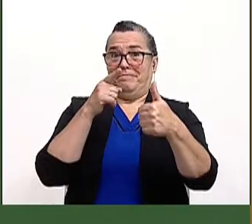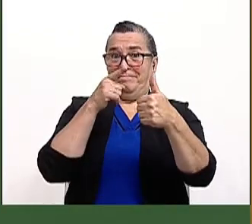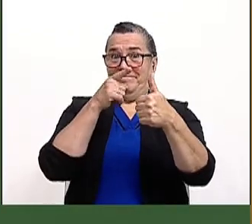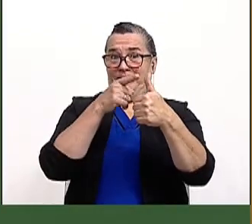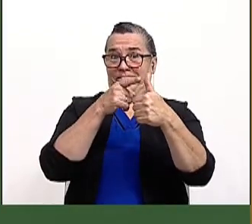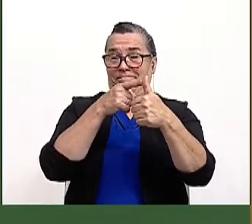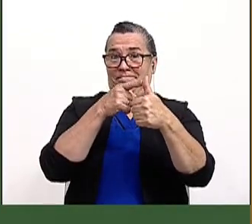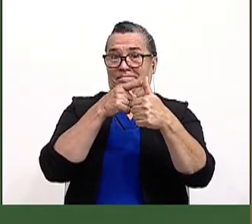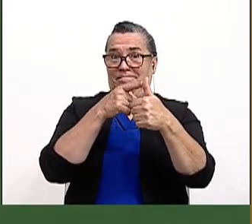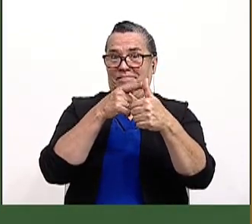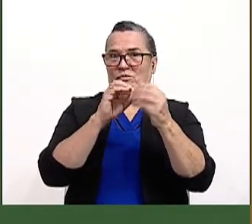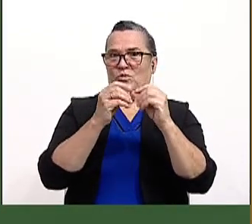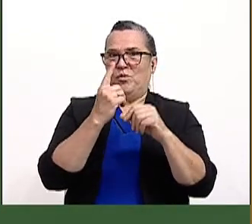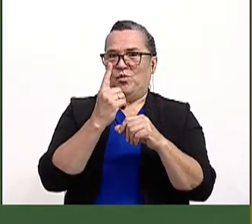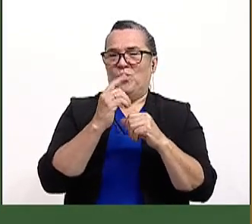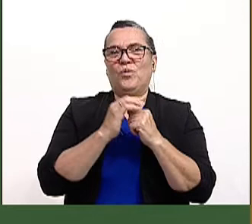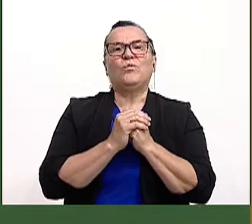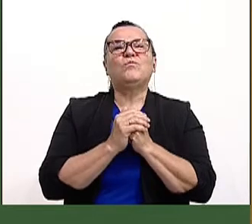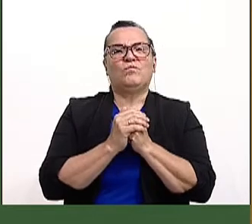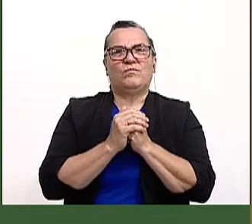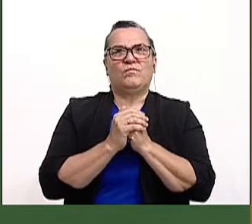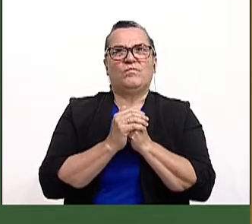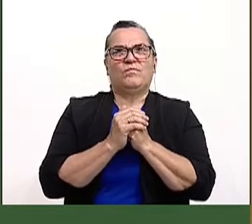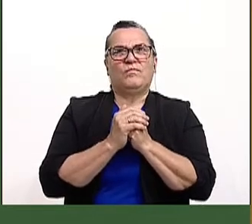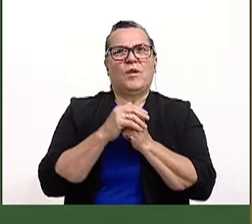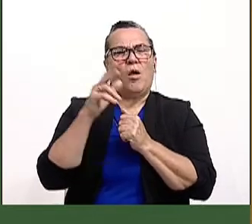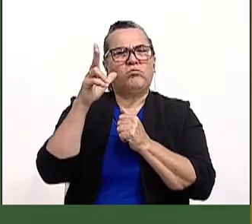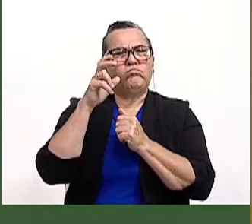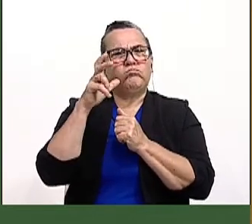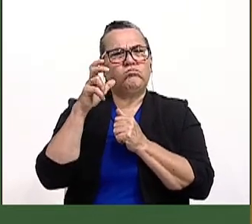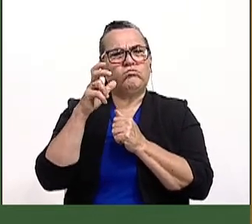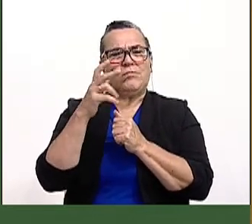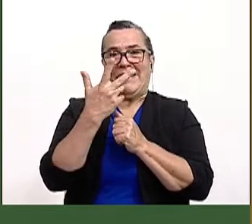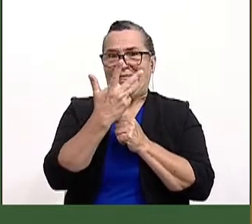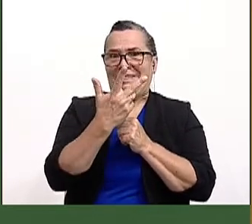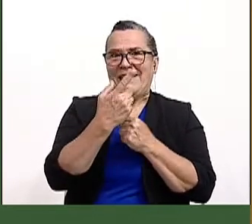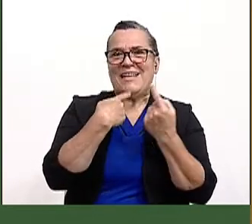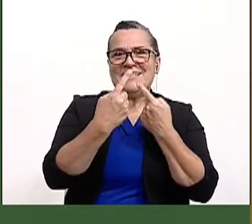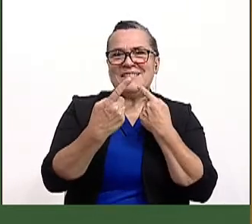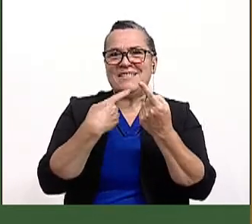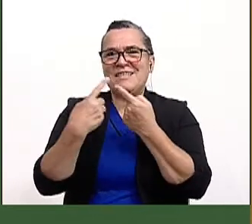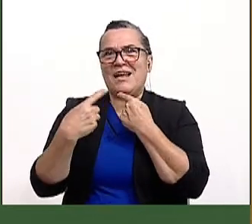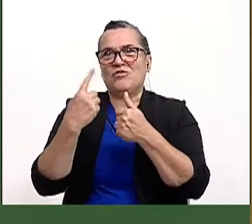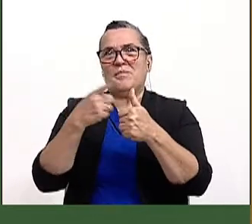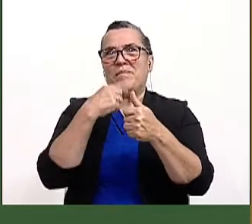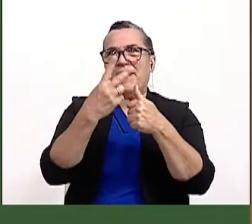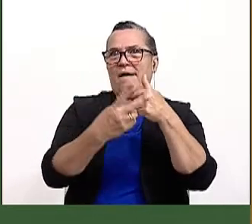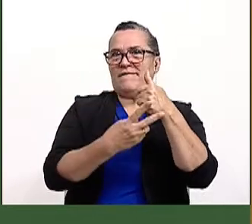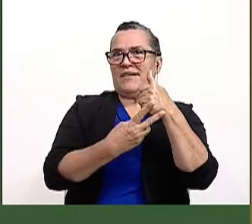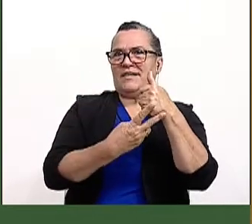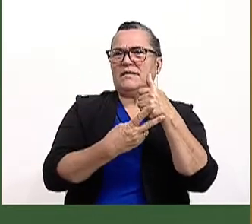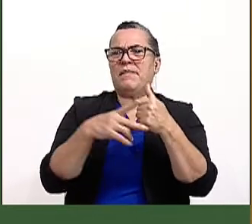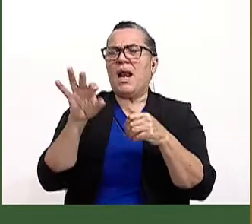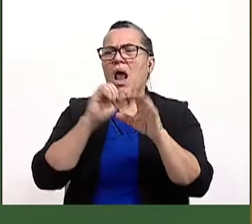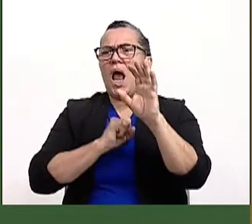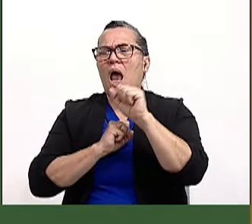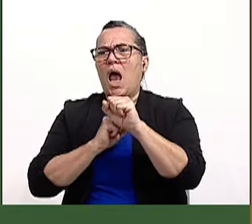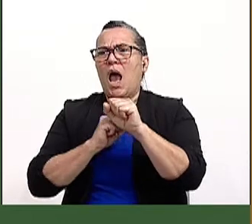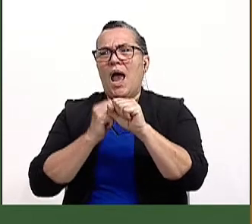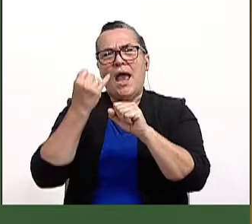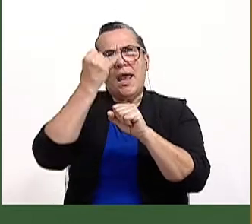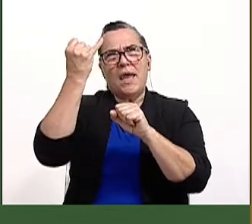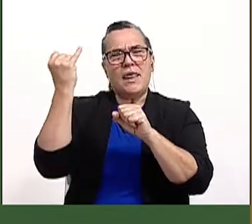Okay, task number 1. Listen to 3 dialogues for the first time to identify the main